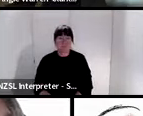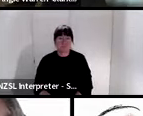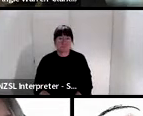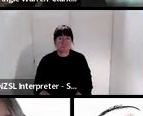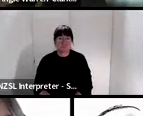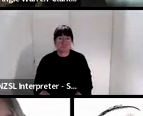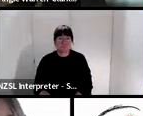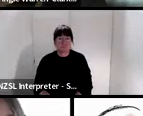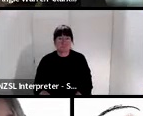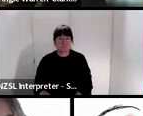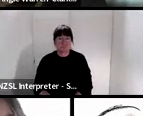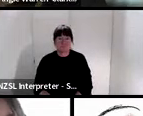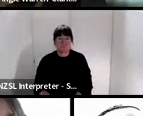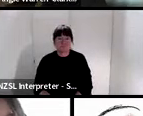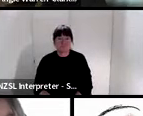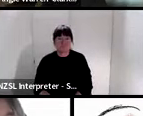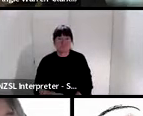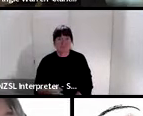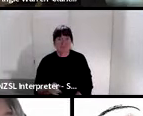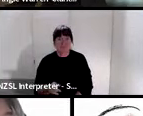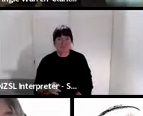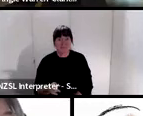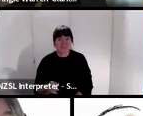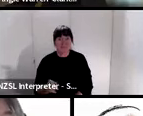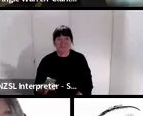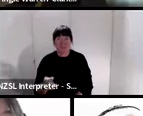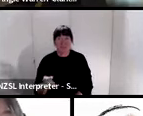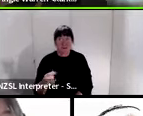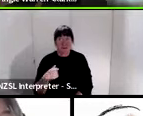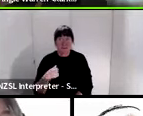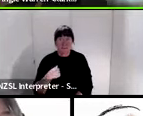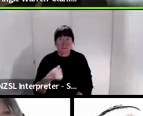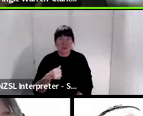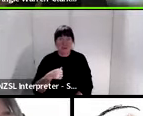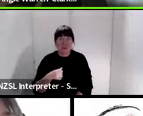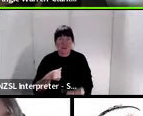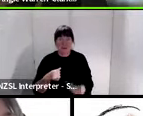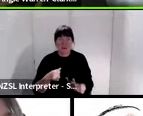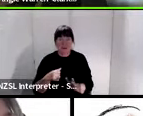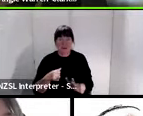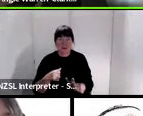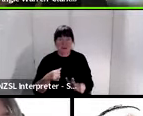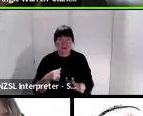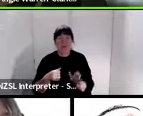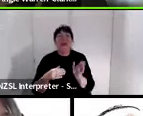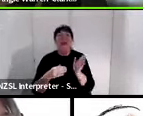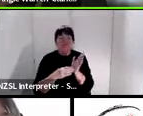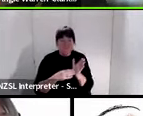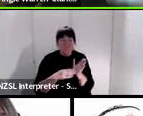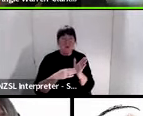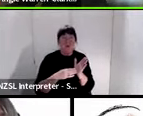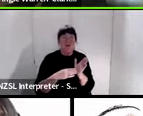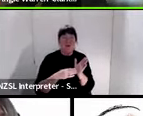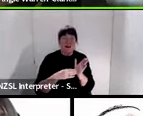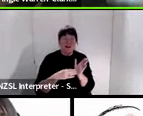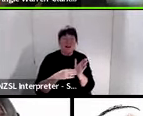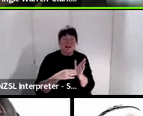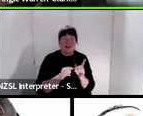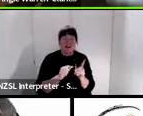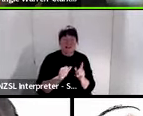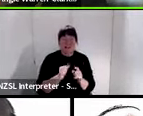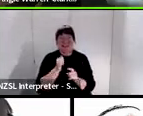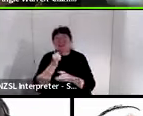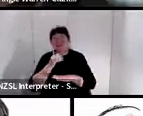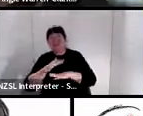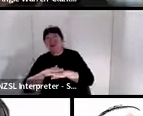You're on mute. Oh, sorry. Is that me, Angie? Sorry. You're on mute. I said Maureen, and then if we have time, I'll have a